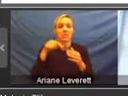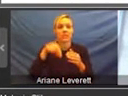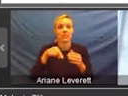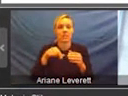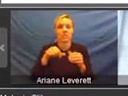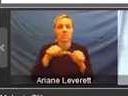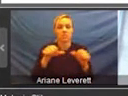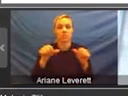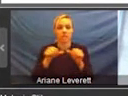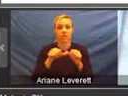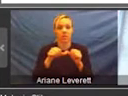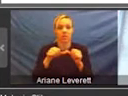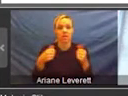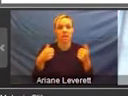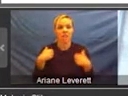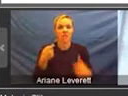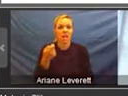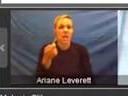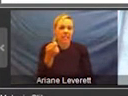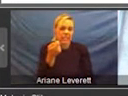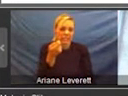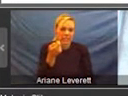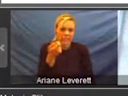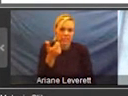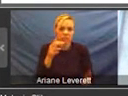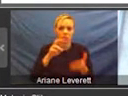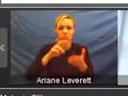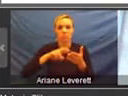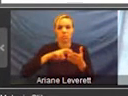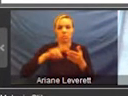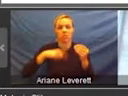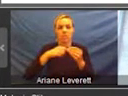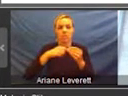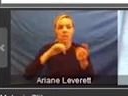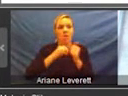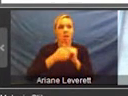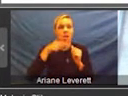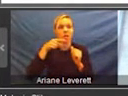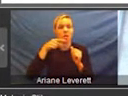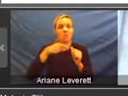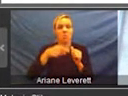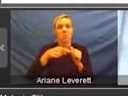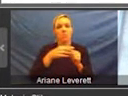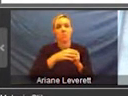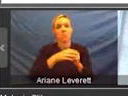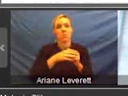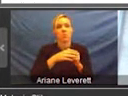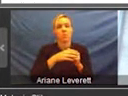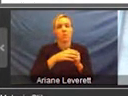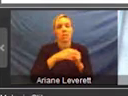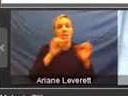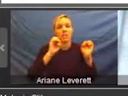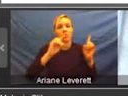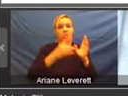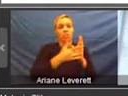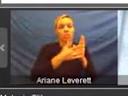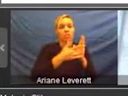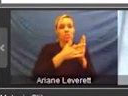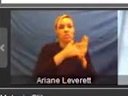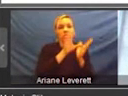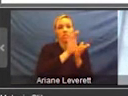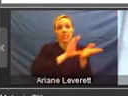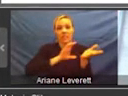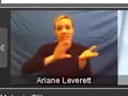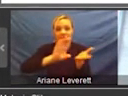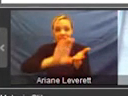still rather little in-depth research on the impact of investments in educational technologies in middle and low-income